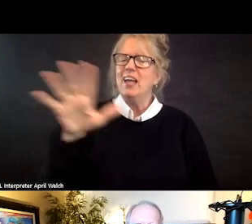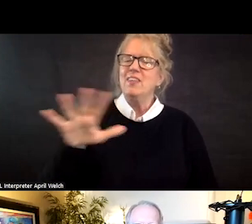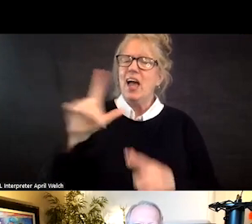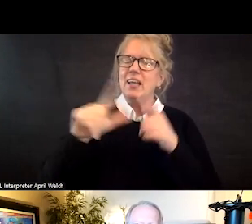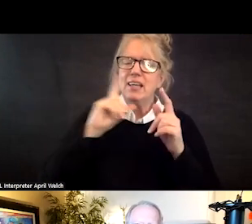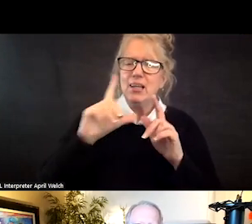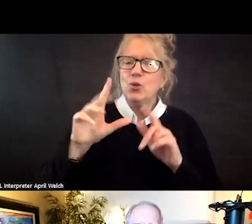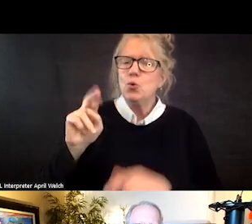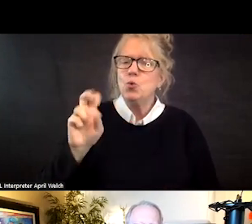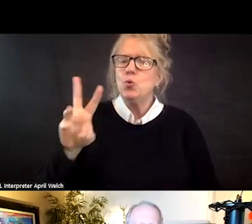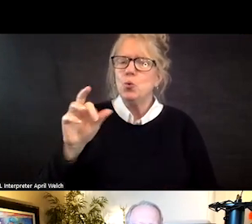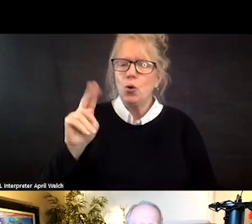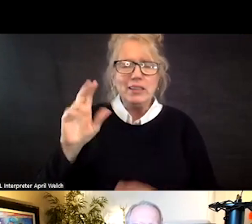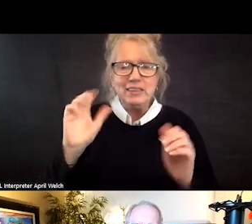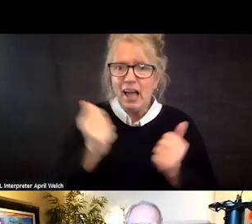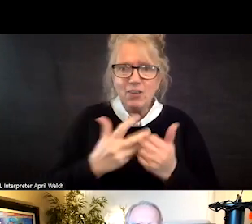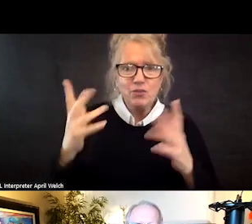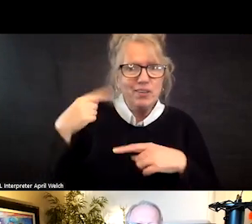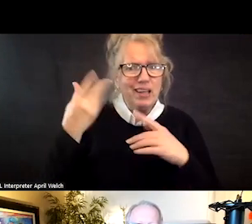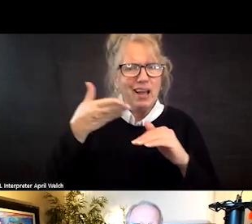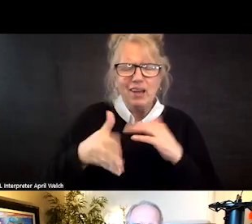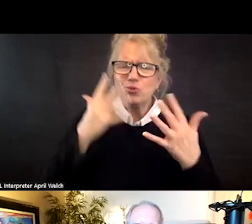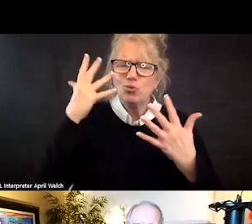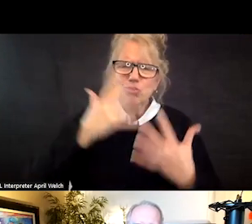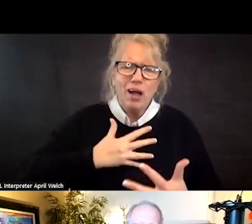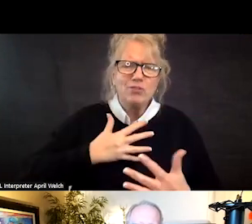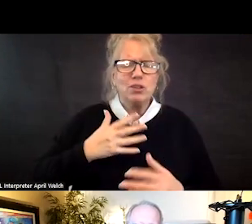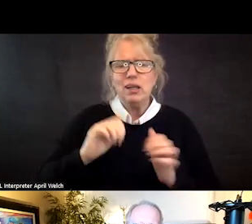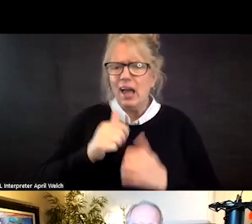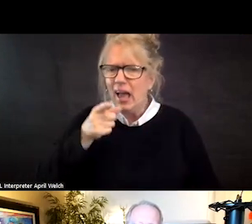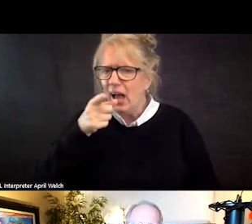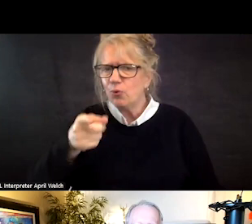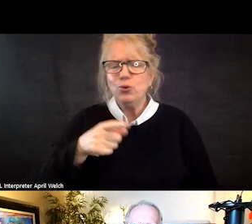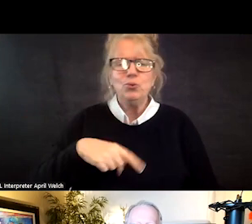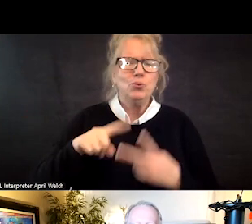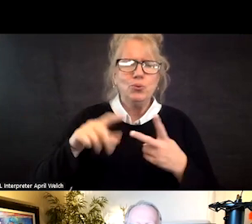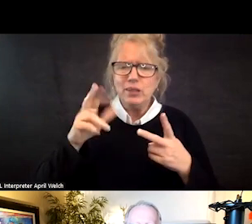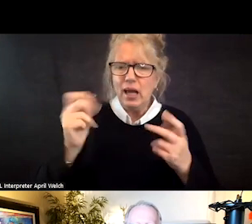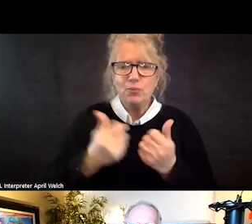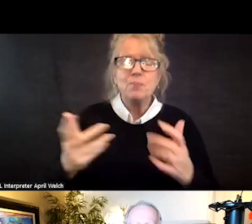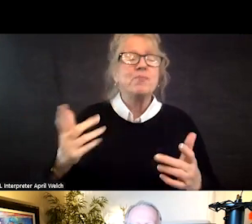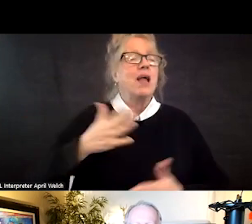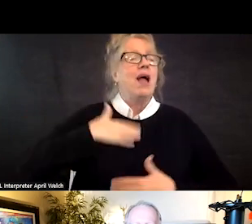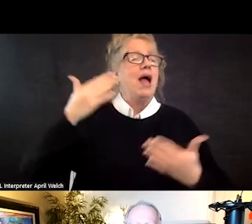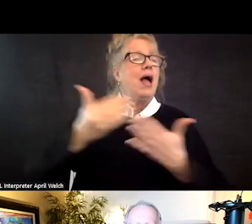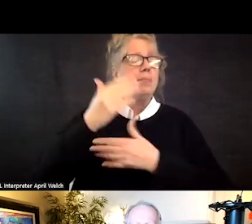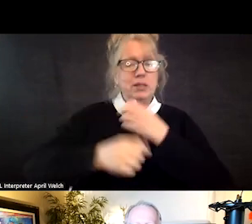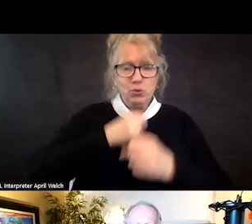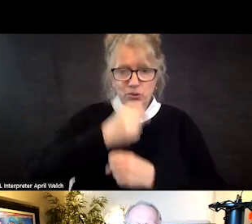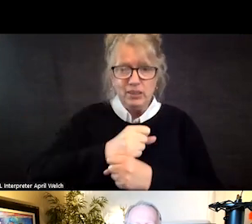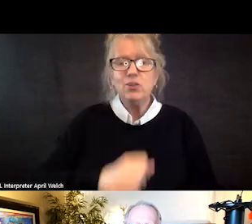area. Tell us how folks are doing after the tragedy, and how are you and Darren and everyone? Well, Happy New Year, everyone. But I